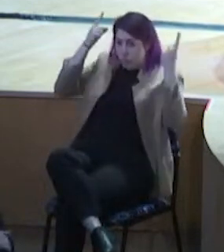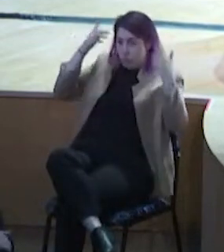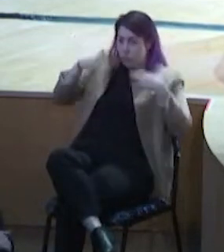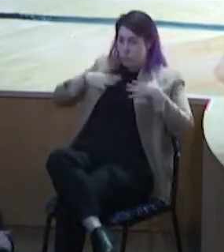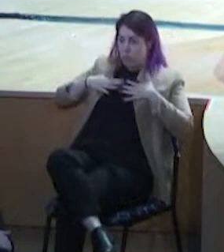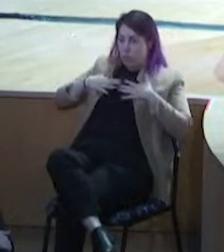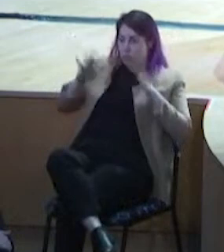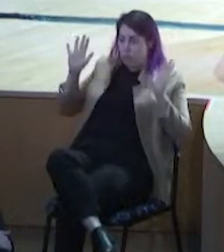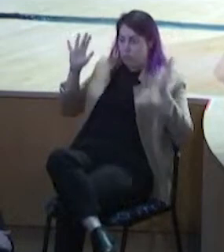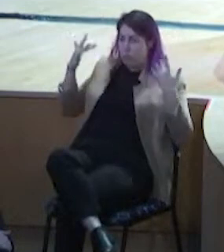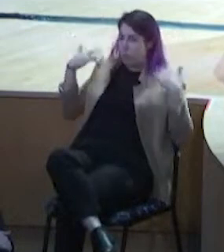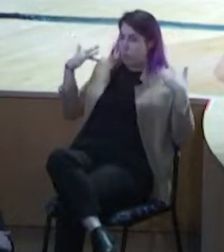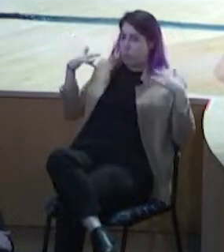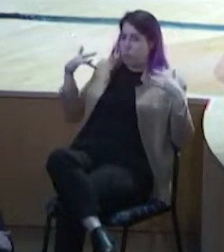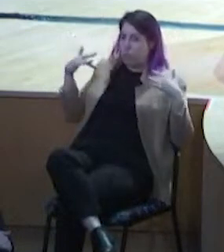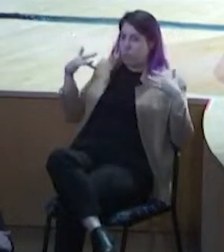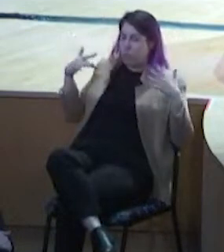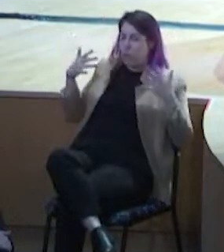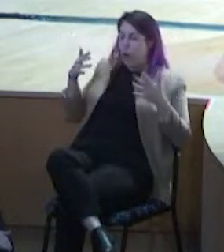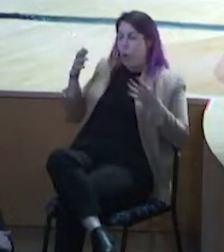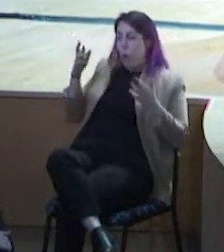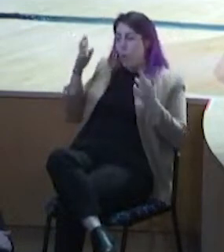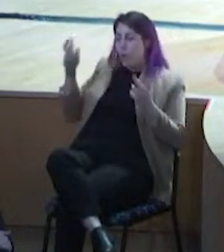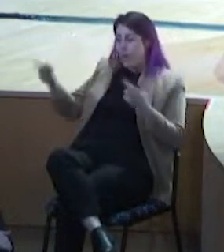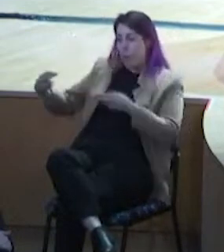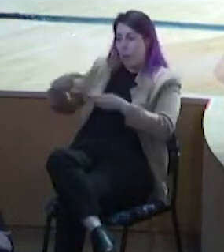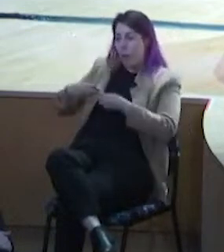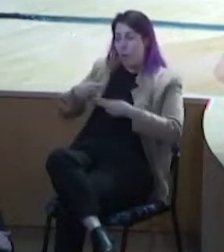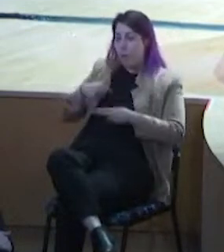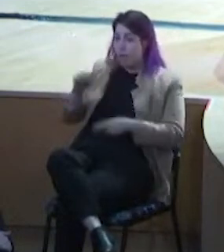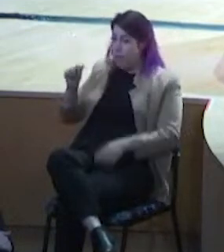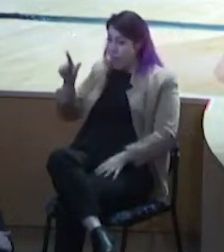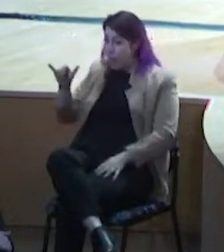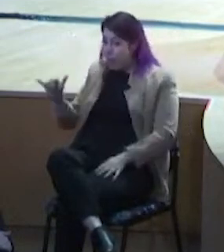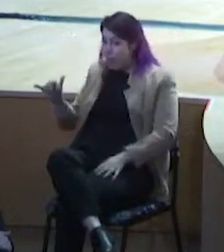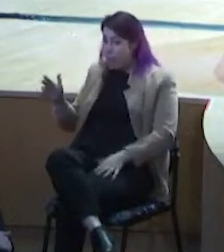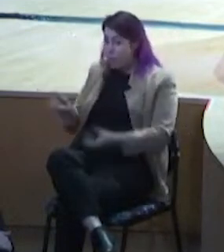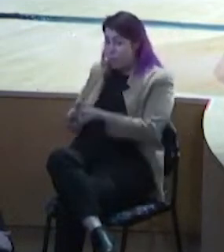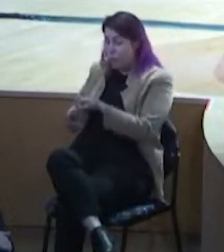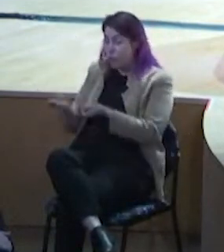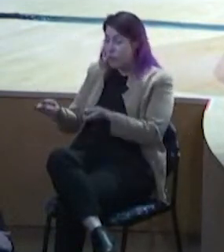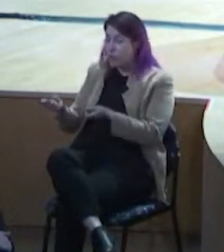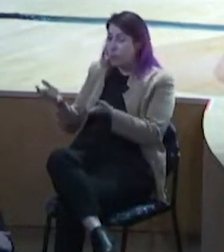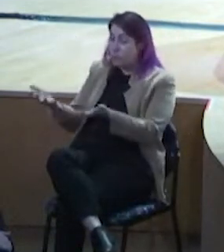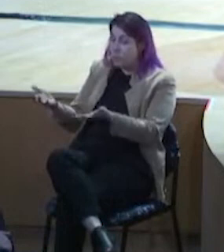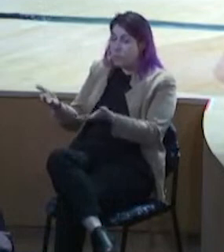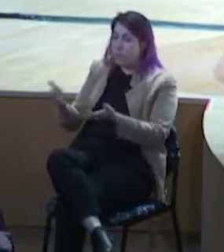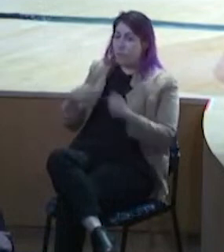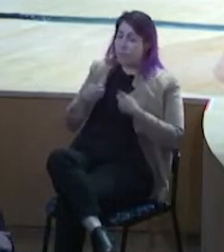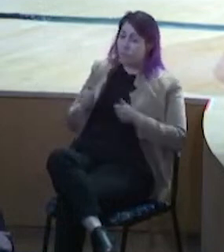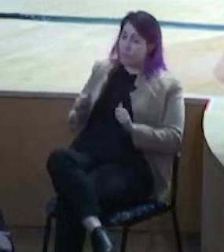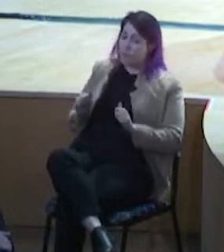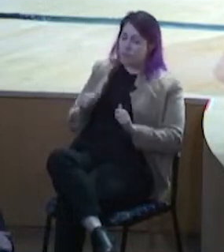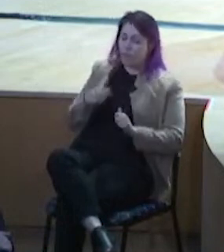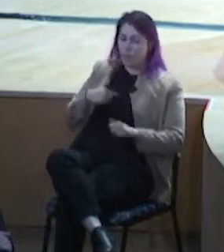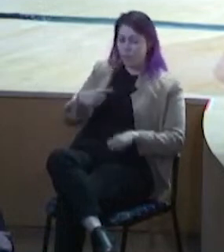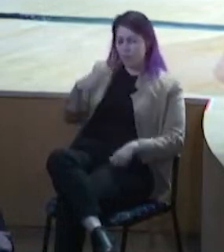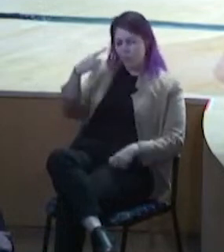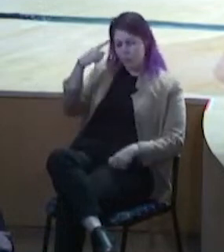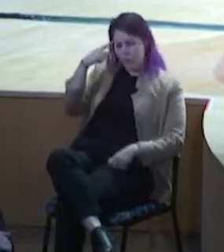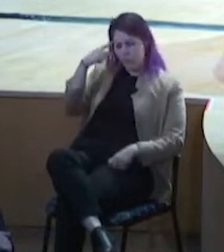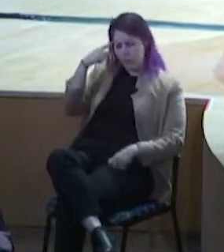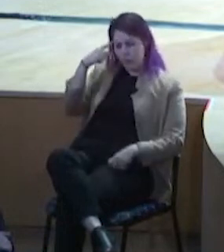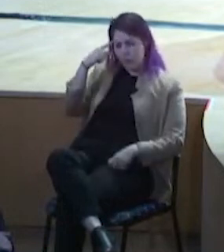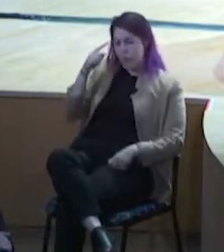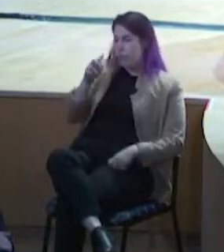and hopefully an ally for them, I would say that